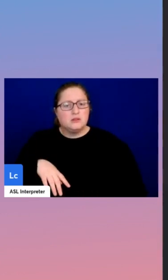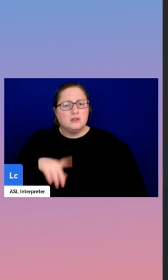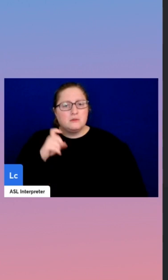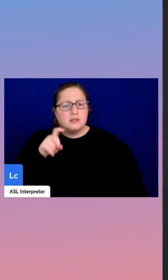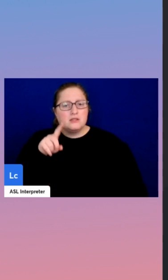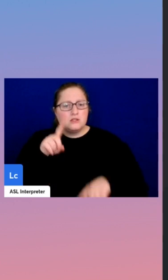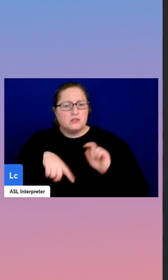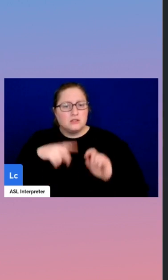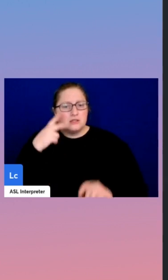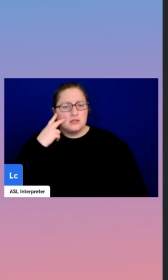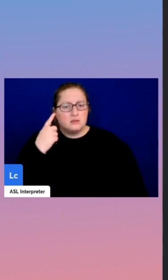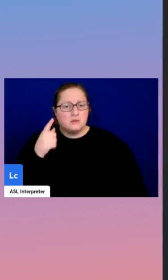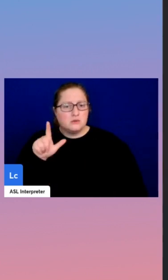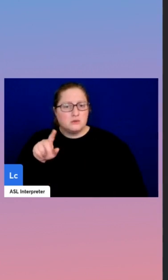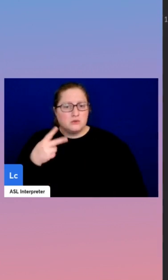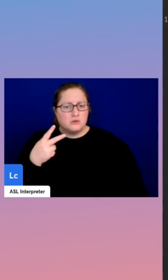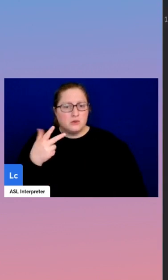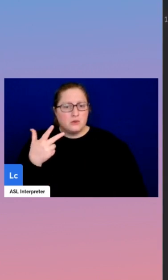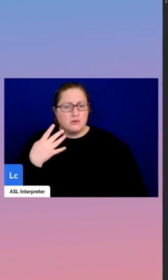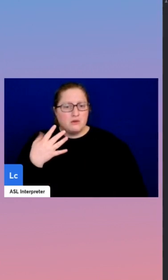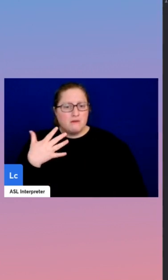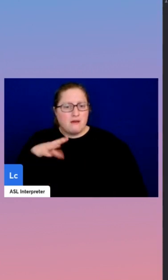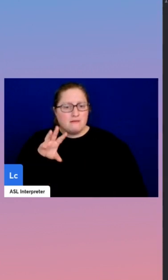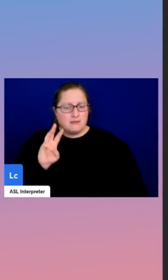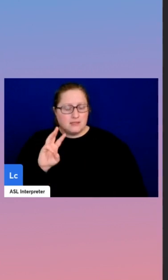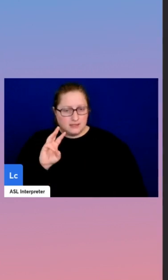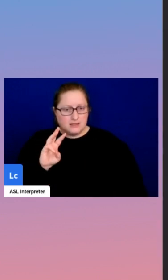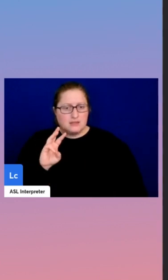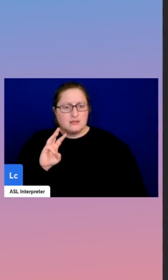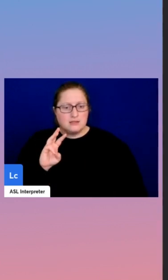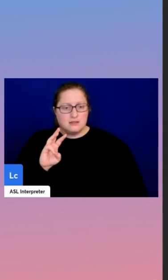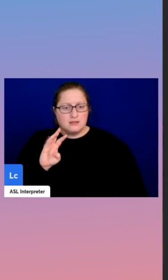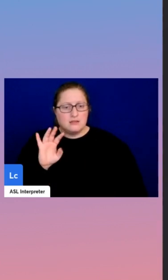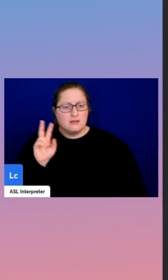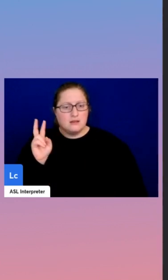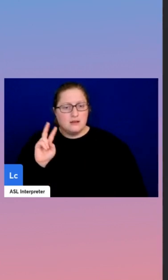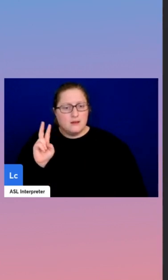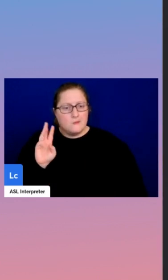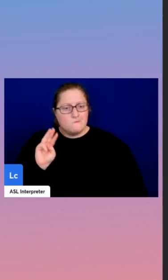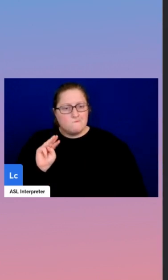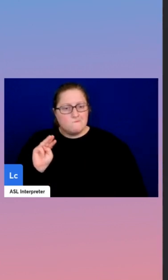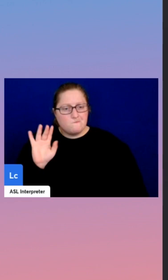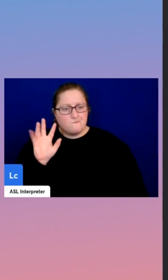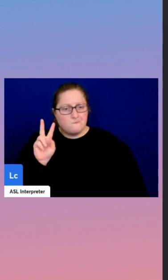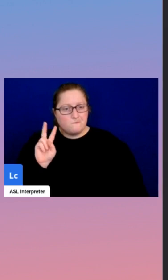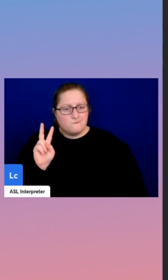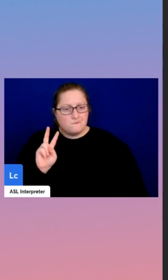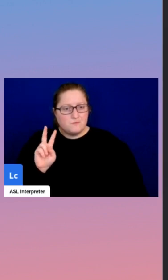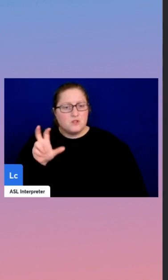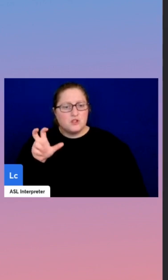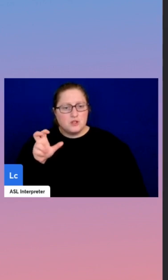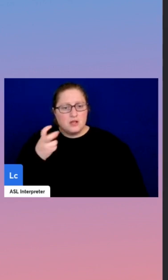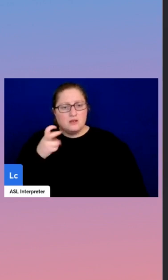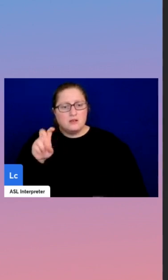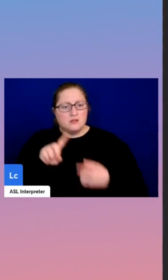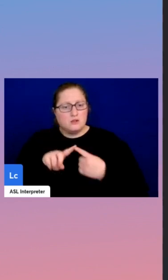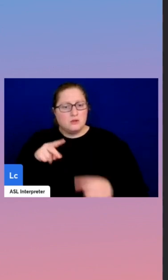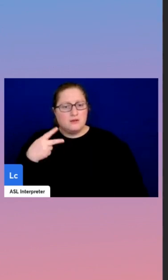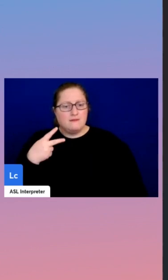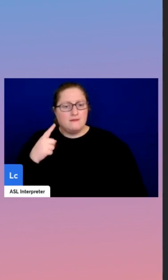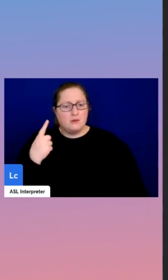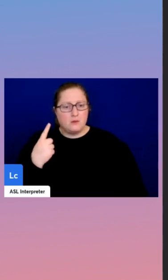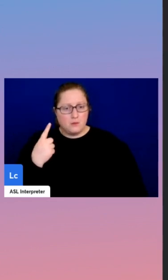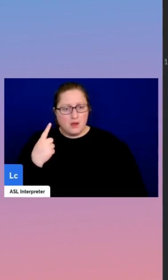CVE 123456. It has been the channel has been moved now to V1. It was V2 in the